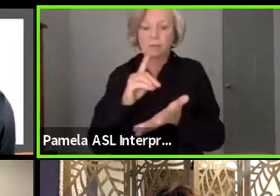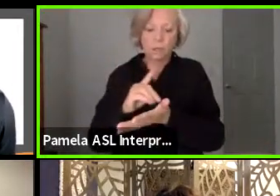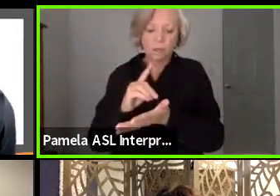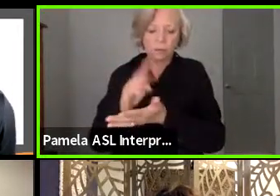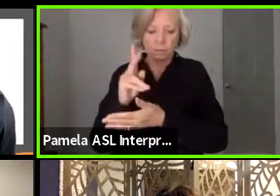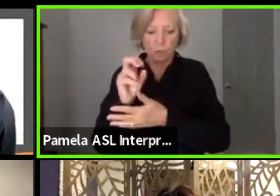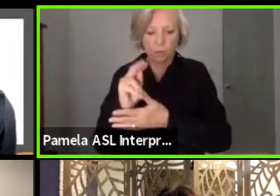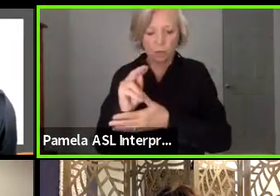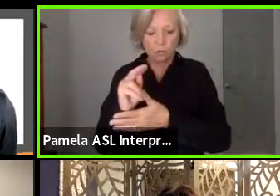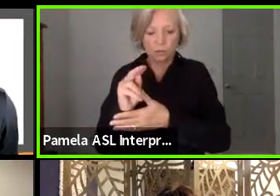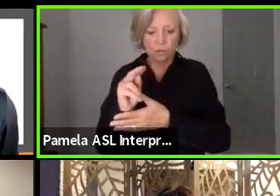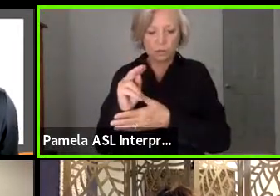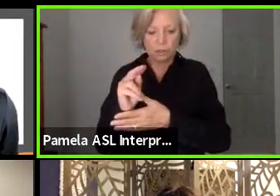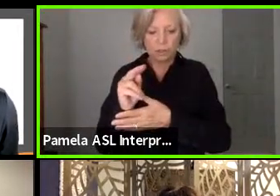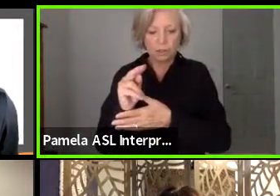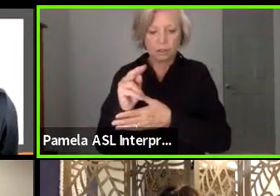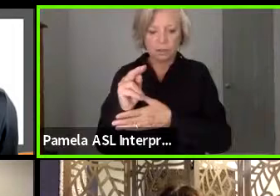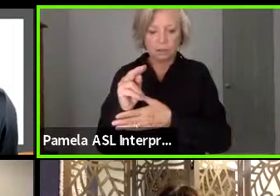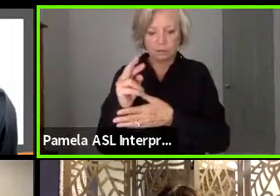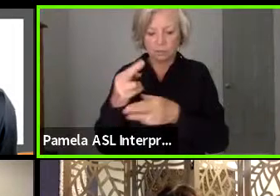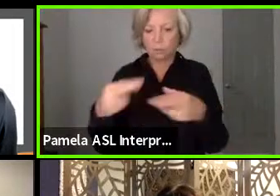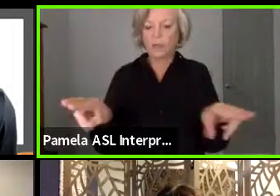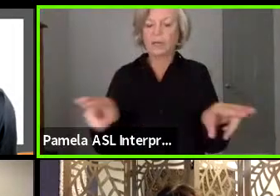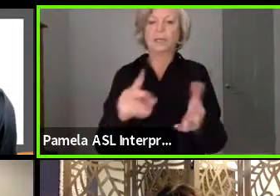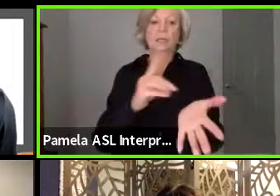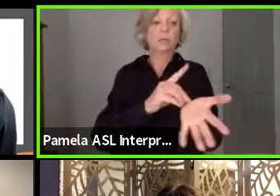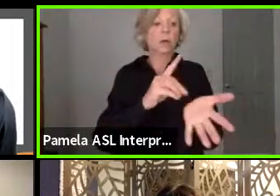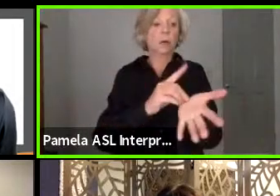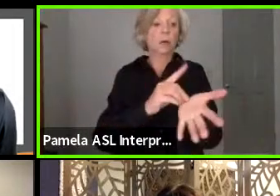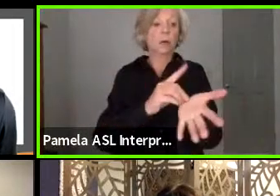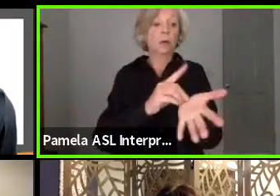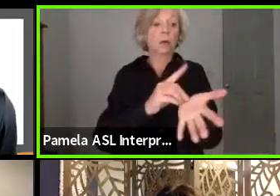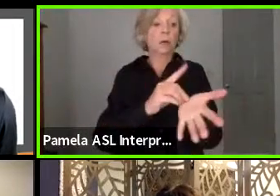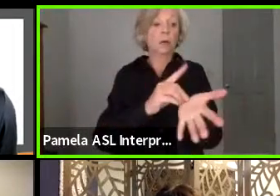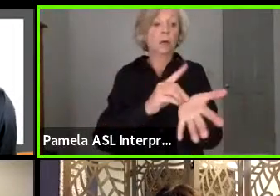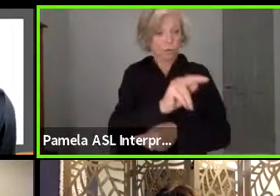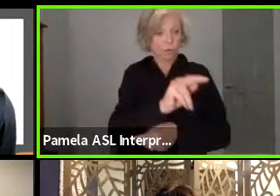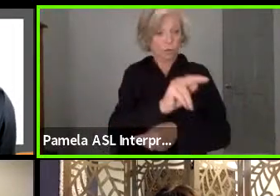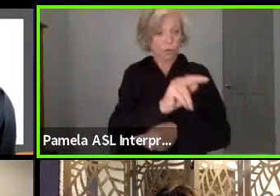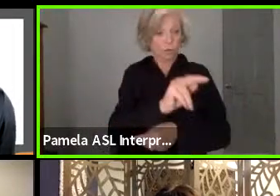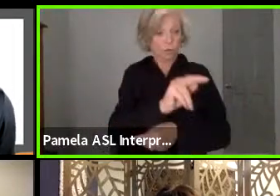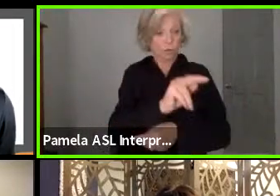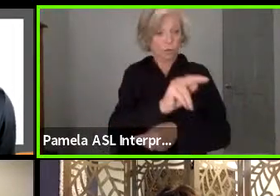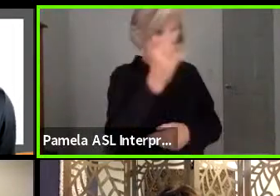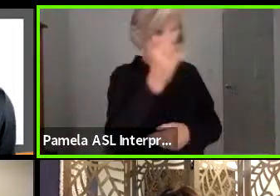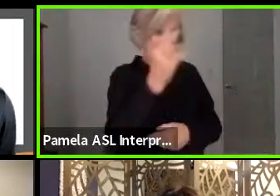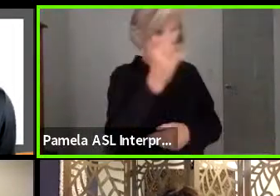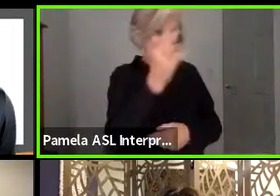Mobilizers if they are on the call. Dr. Burns, I see your face.